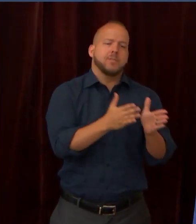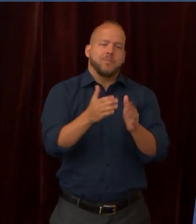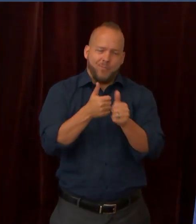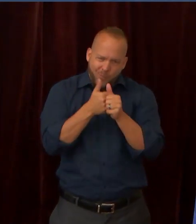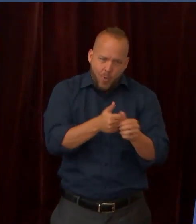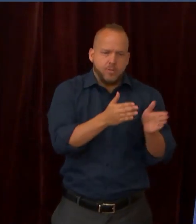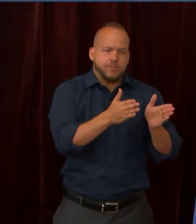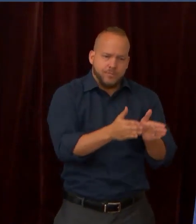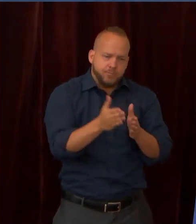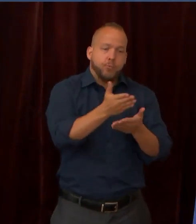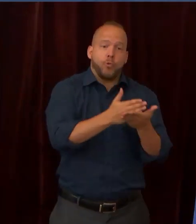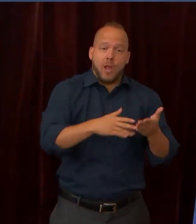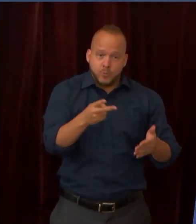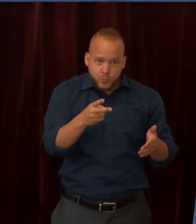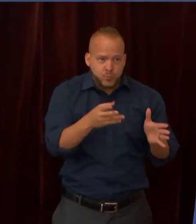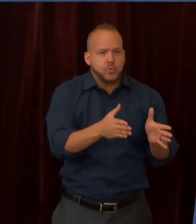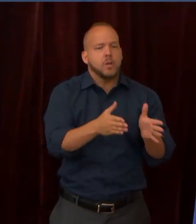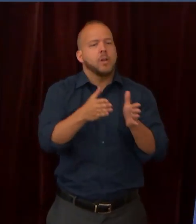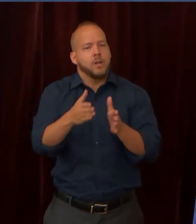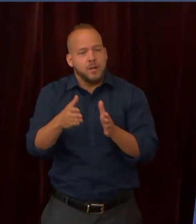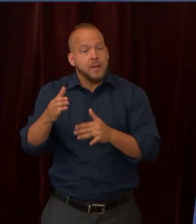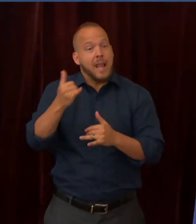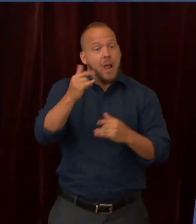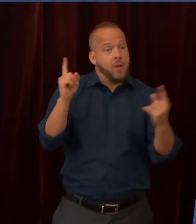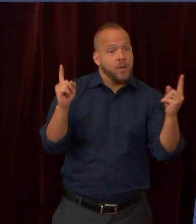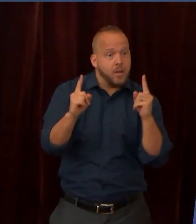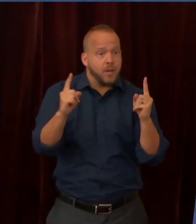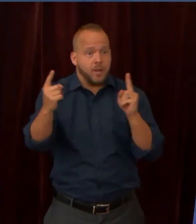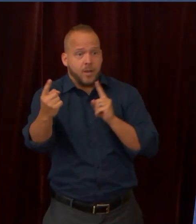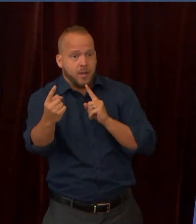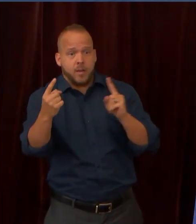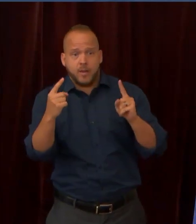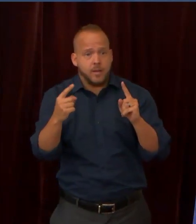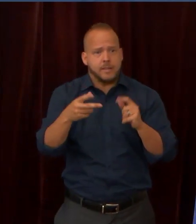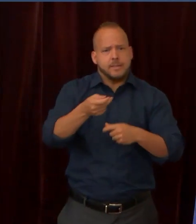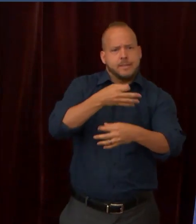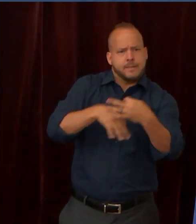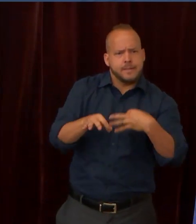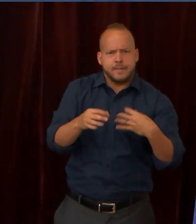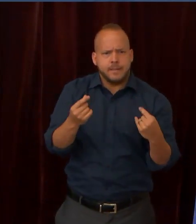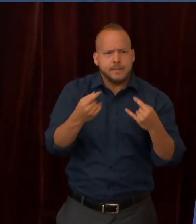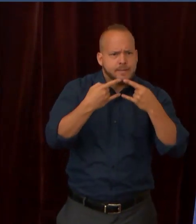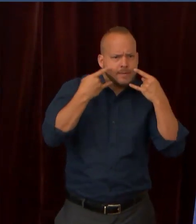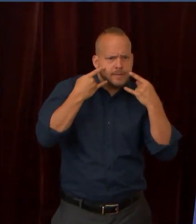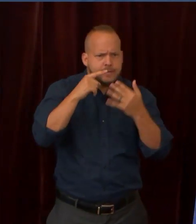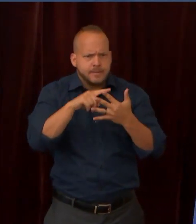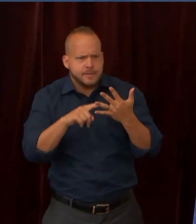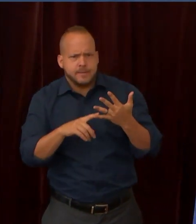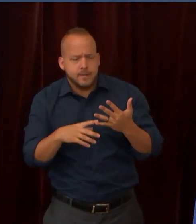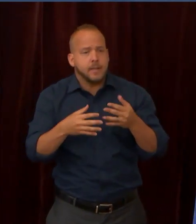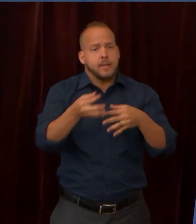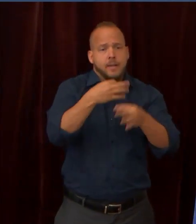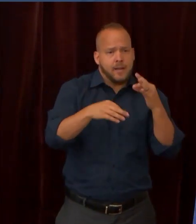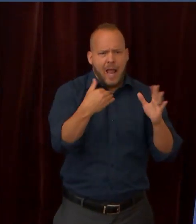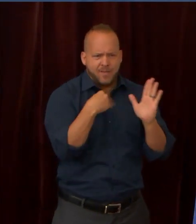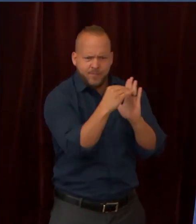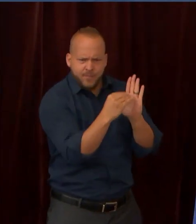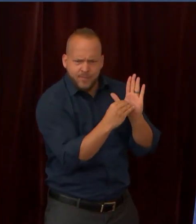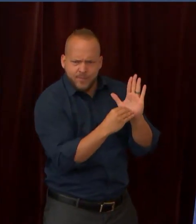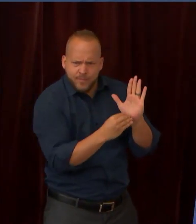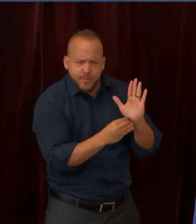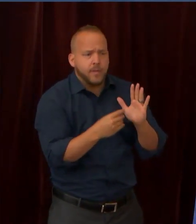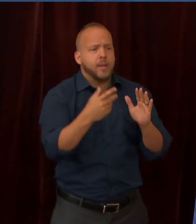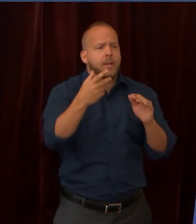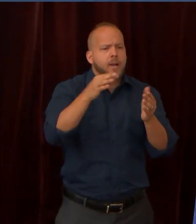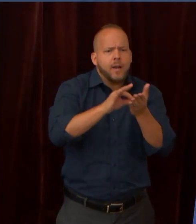later. Now, the good news is we've stood up this contact tracing effort, which is frankly huge,